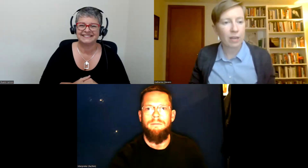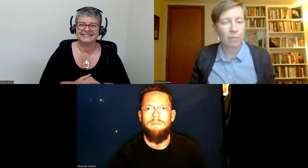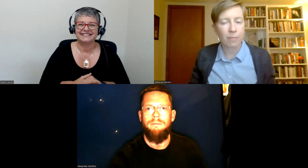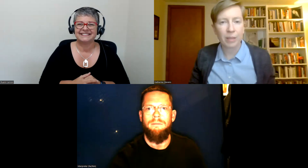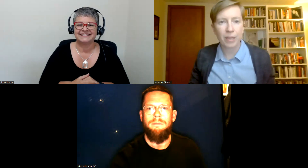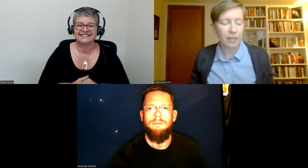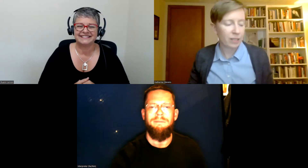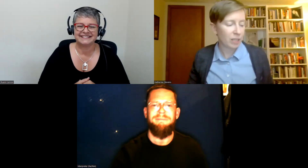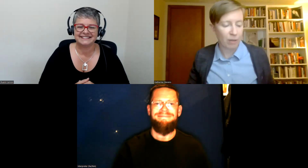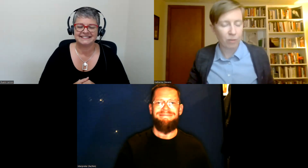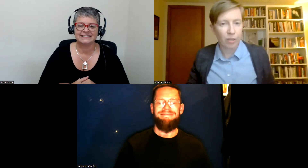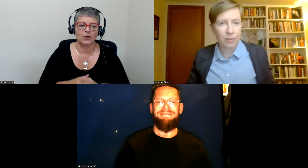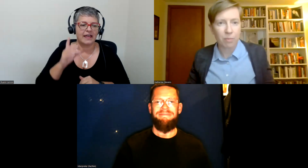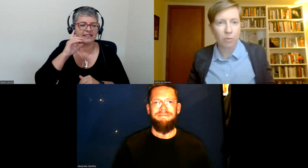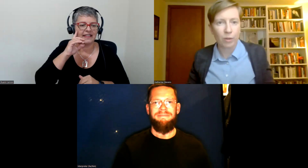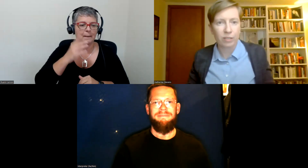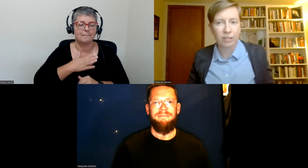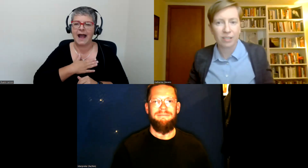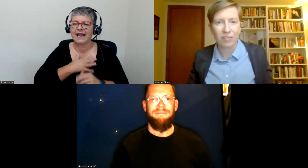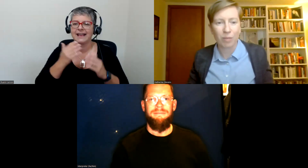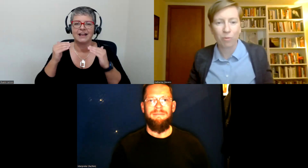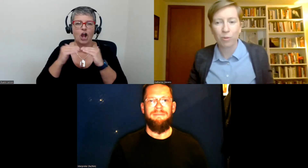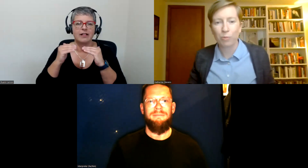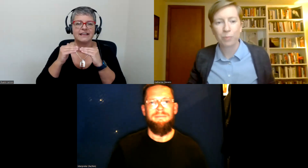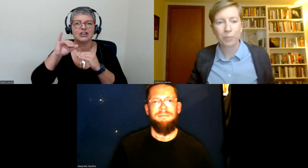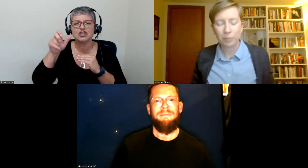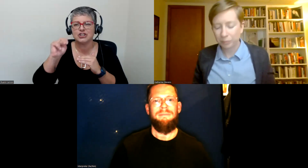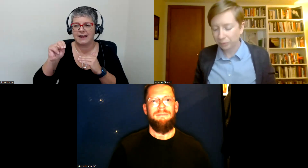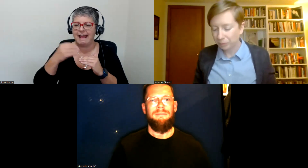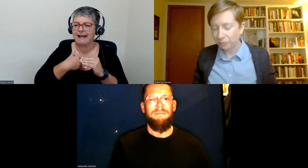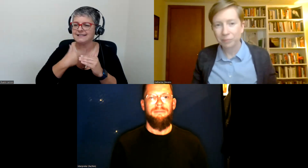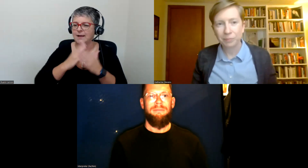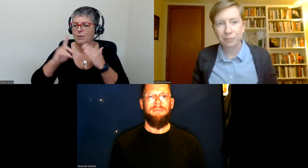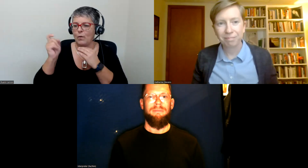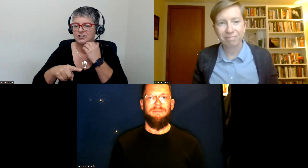So I think my colleague Jen might read off some questions that have come through.